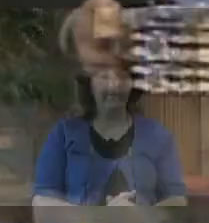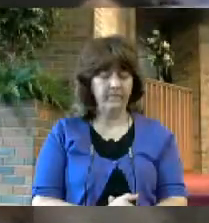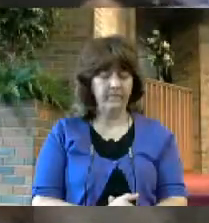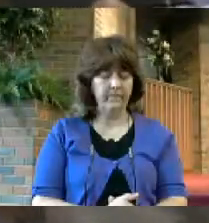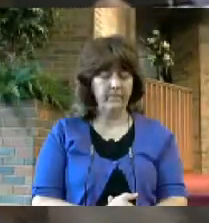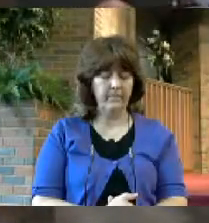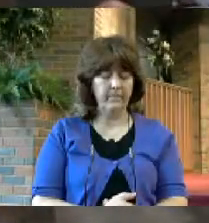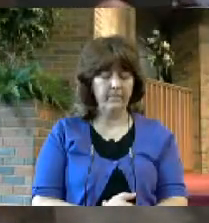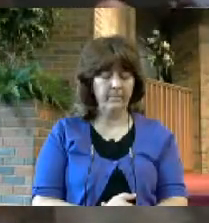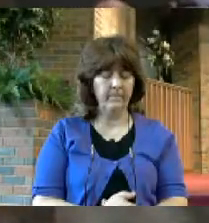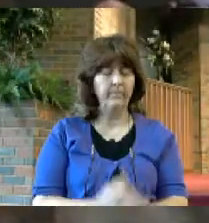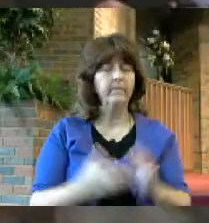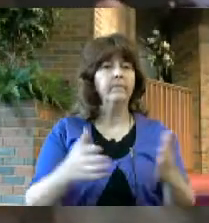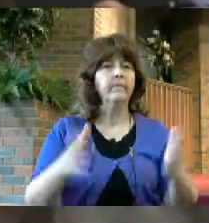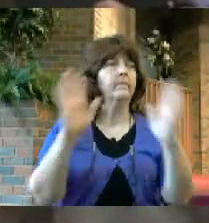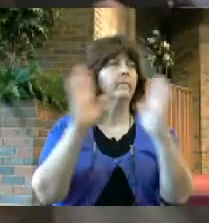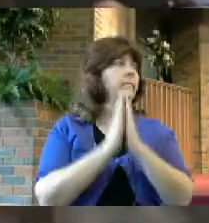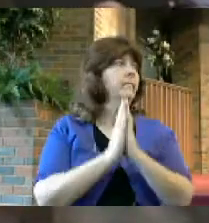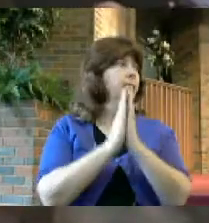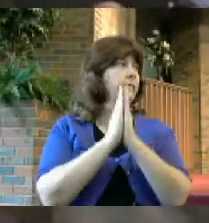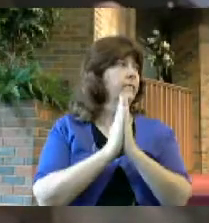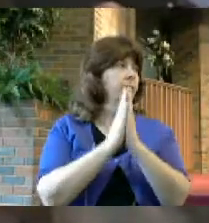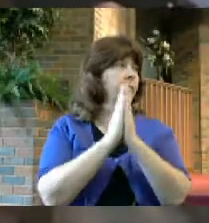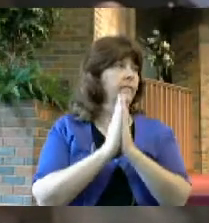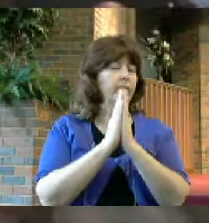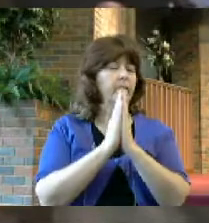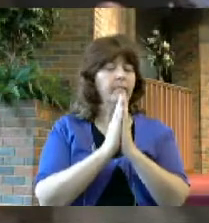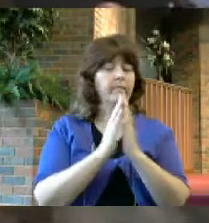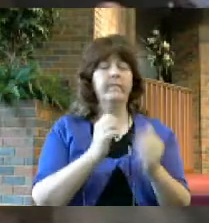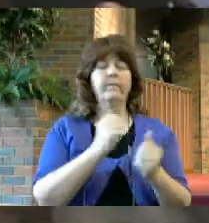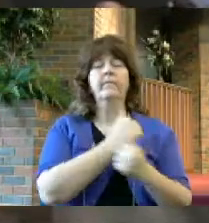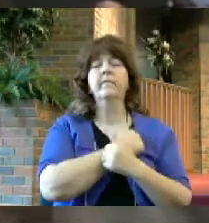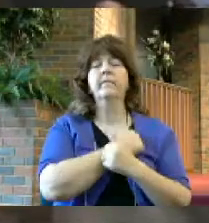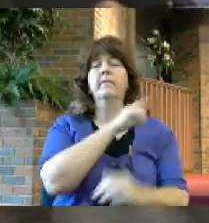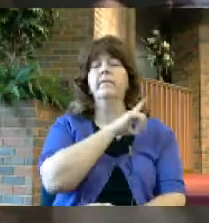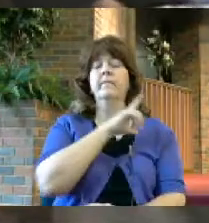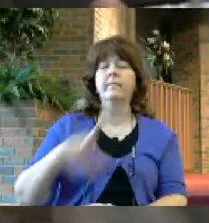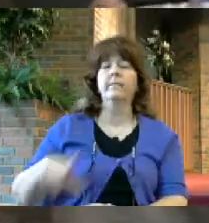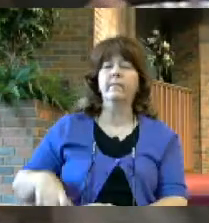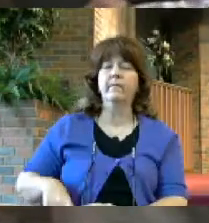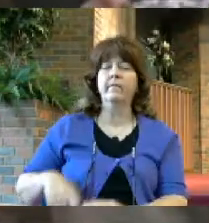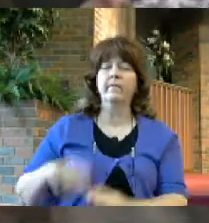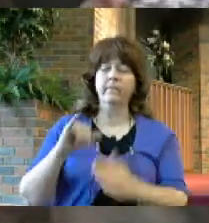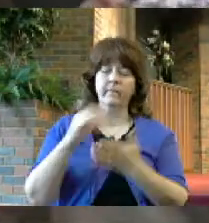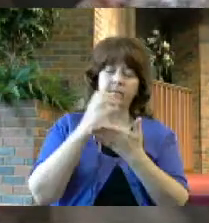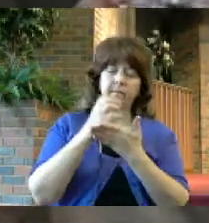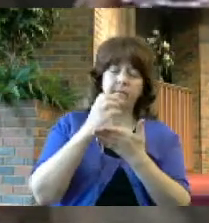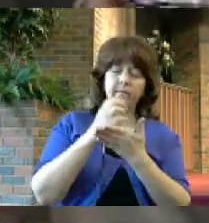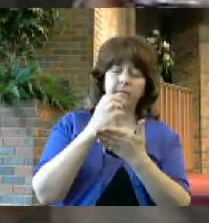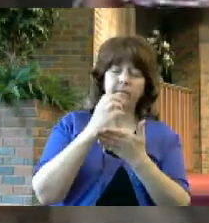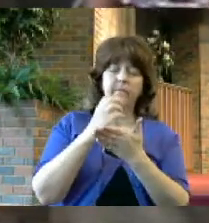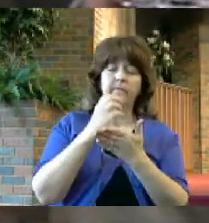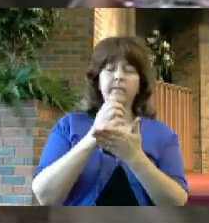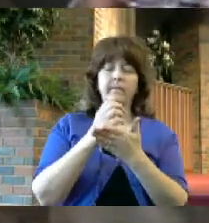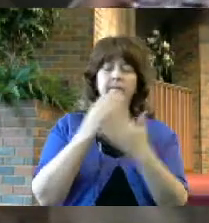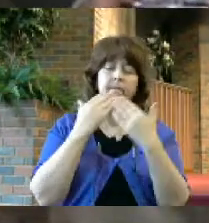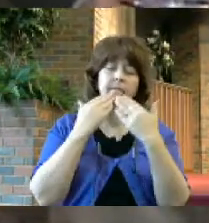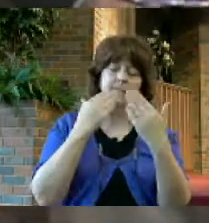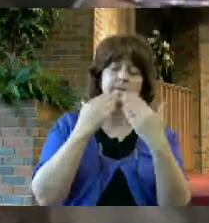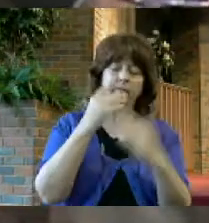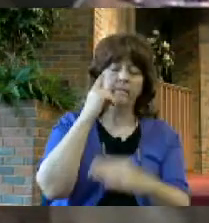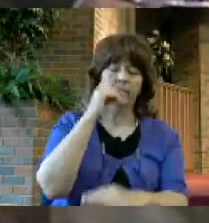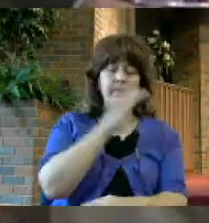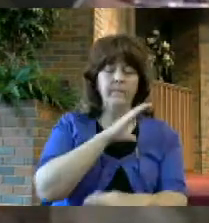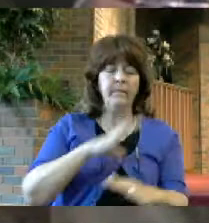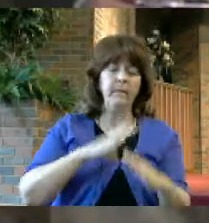Let's pray. Dear Lord, we're so thankful for this cup, what it means to us as Christians. We're thankful for Christ's blood. It cleanses